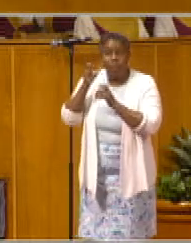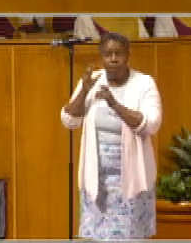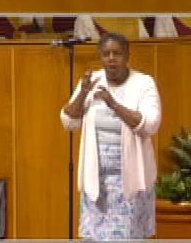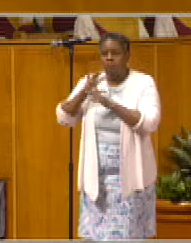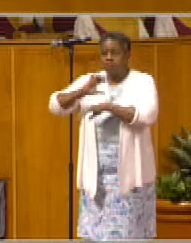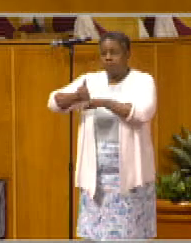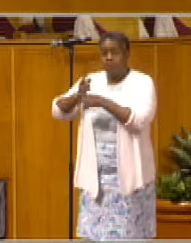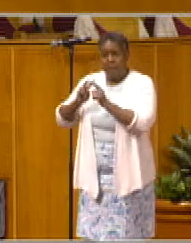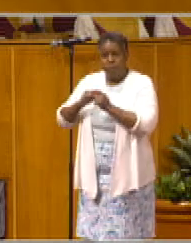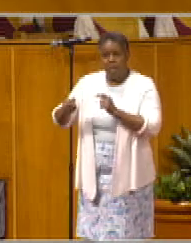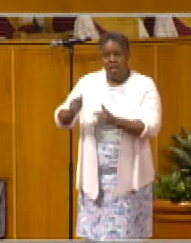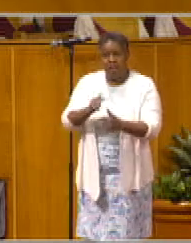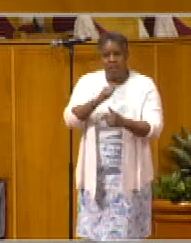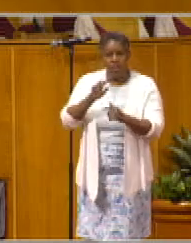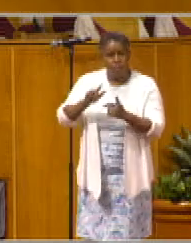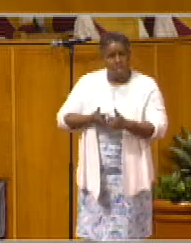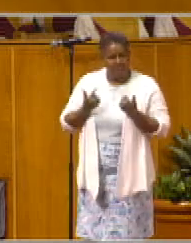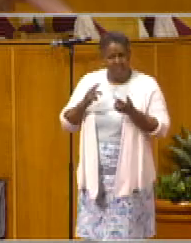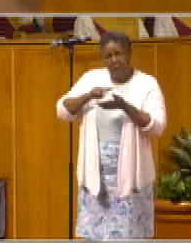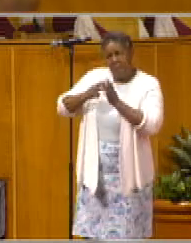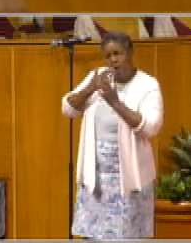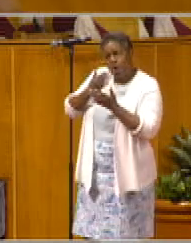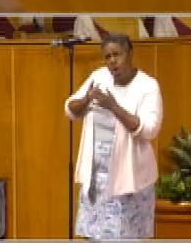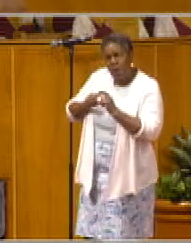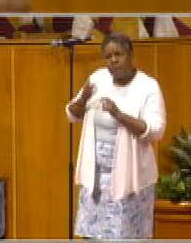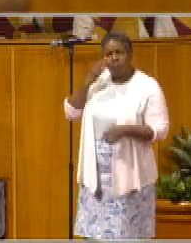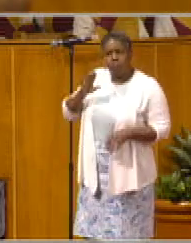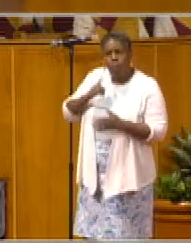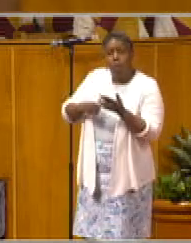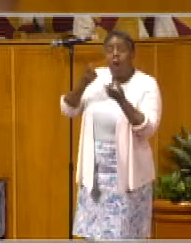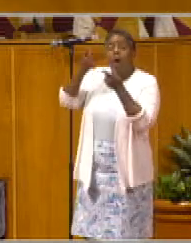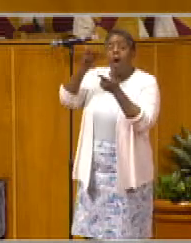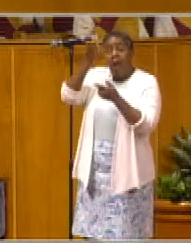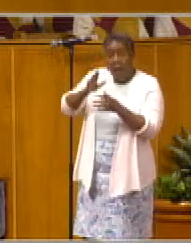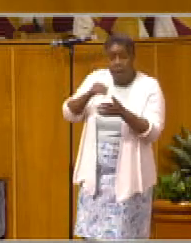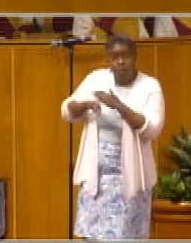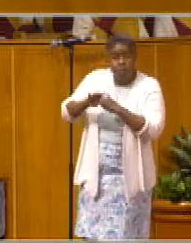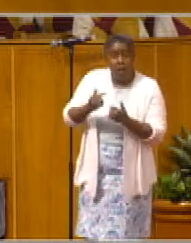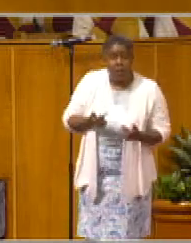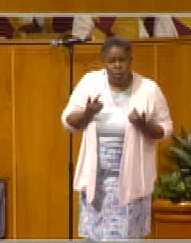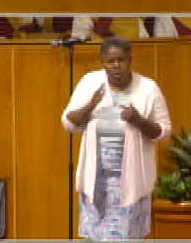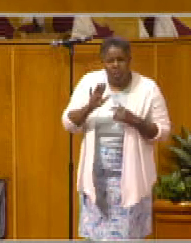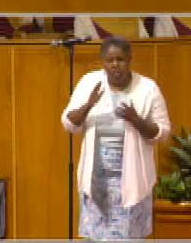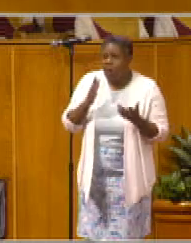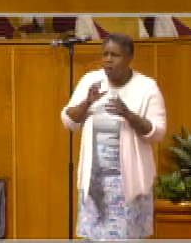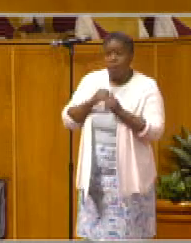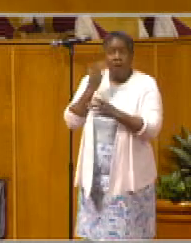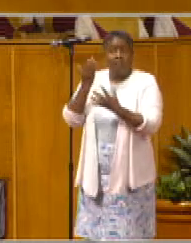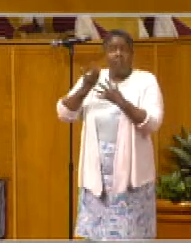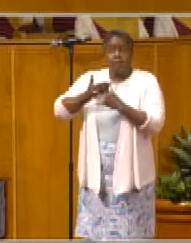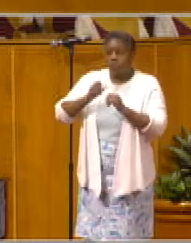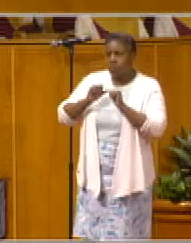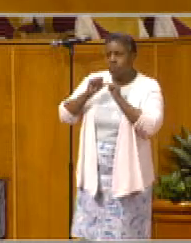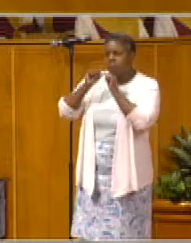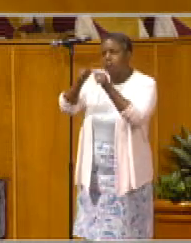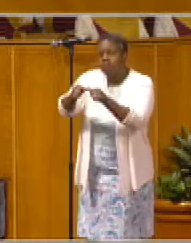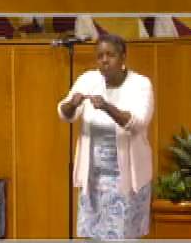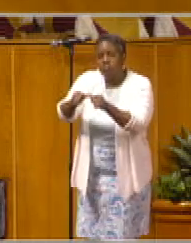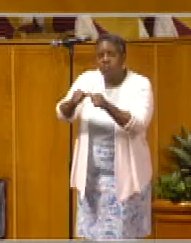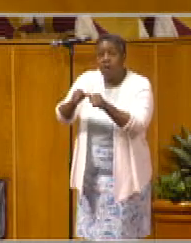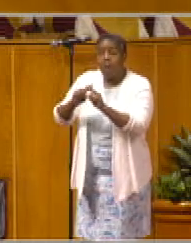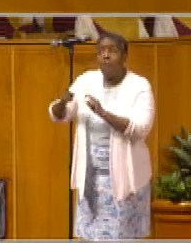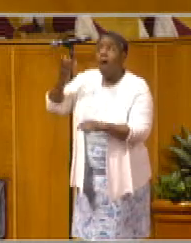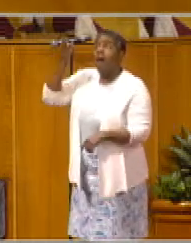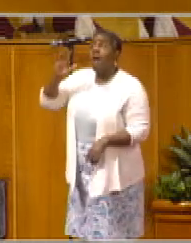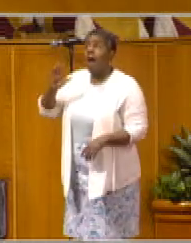mean well, but don't know what God is doing, and will try to convince you to stay on something that God is letting fall